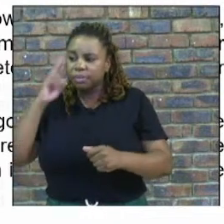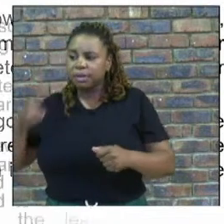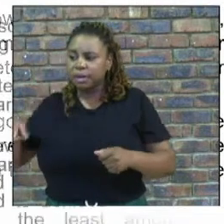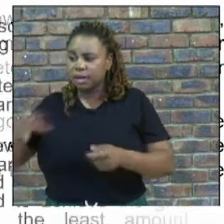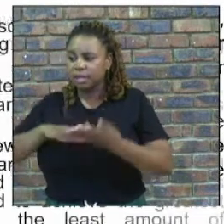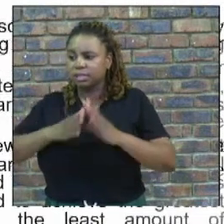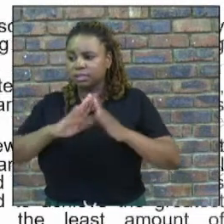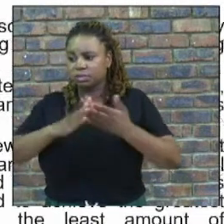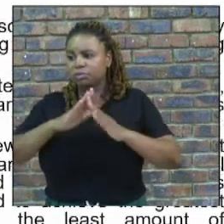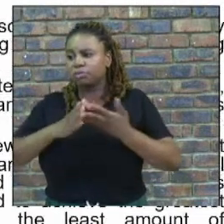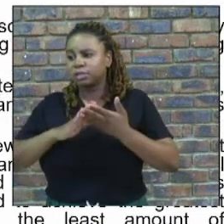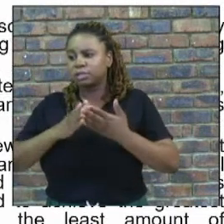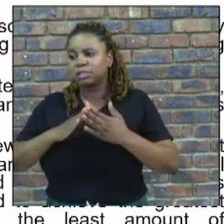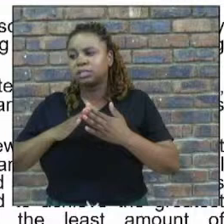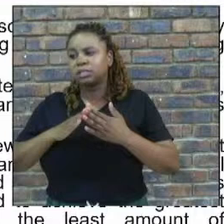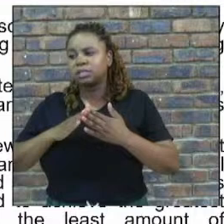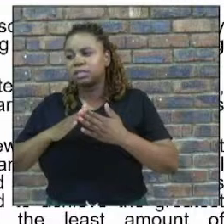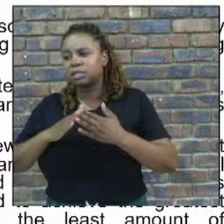government as well.